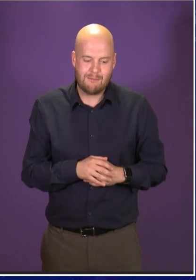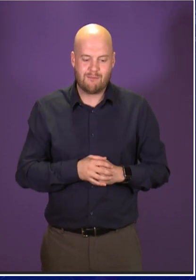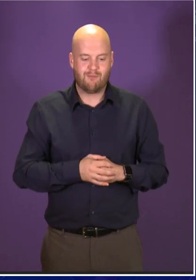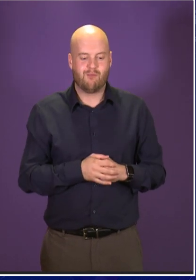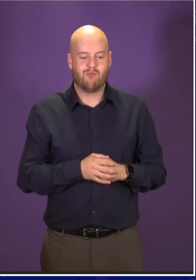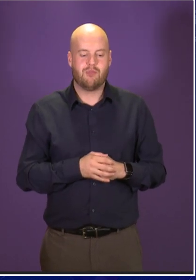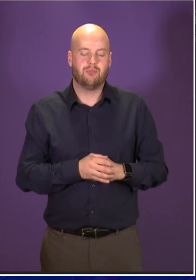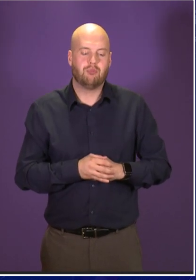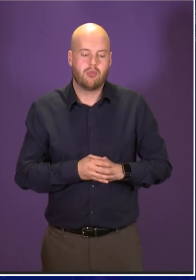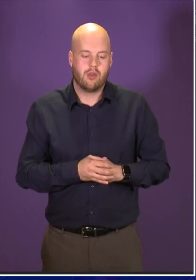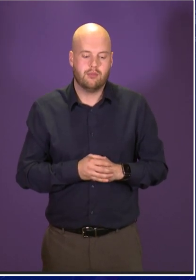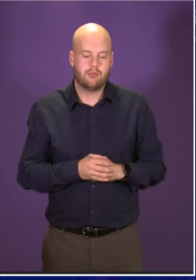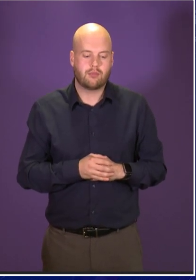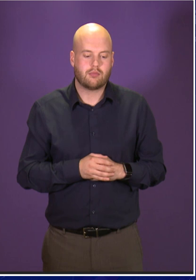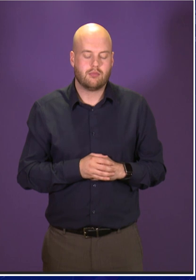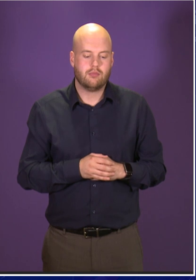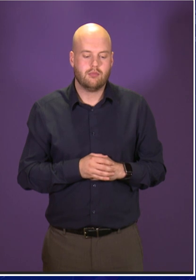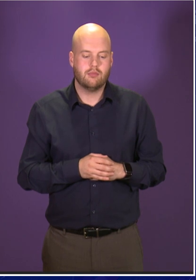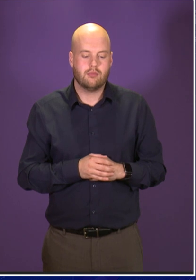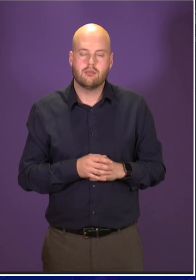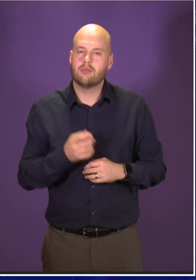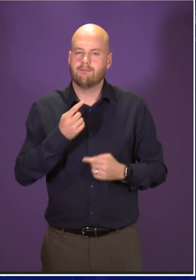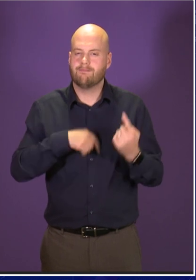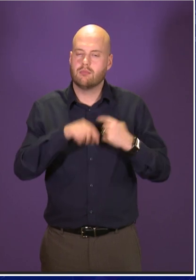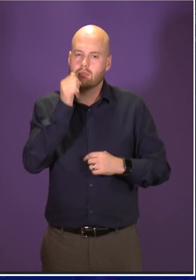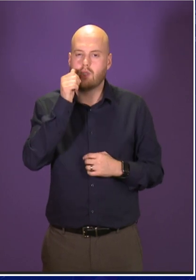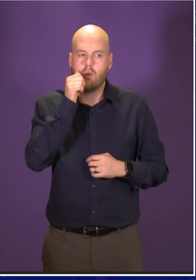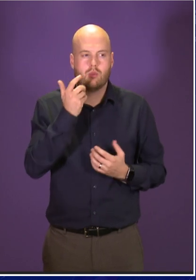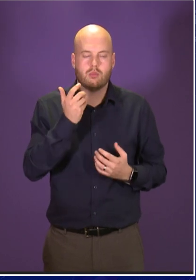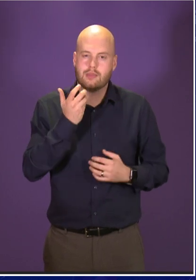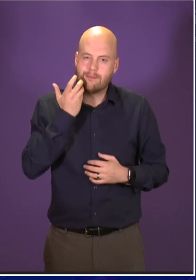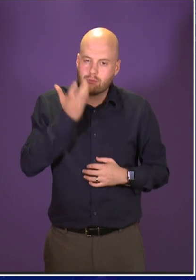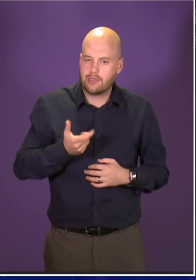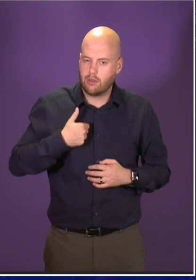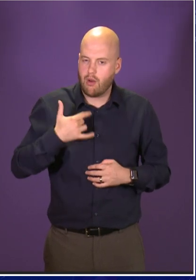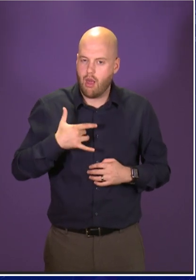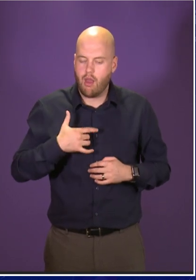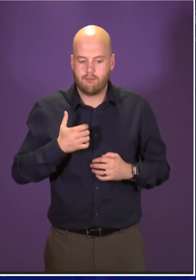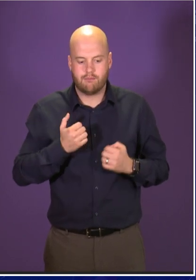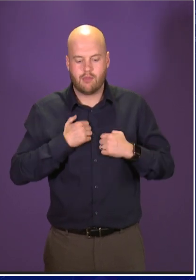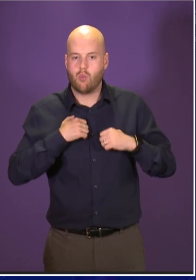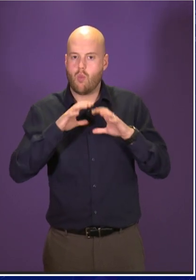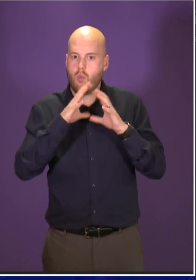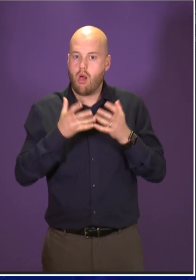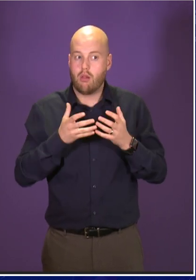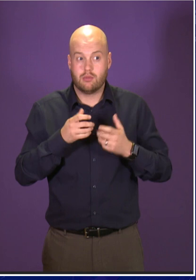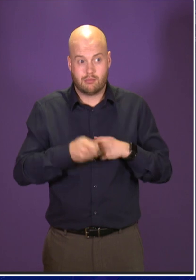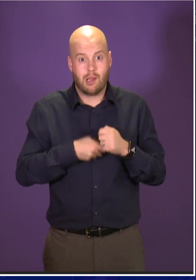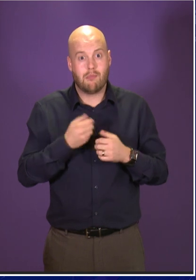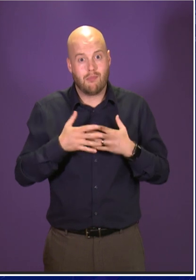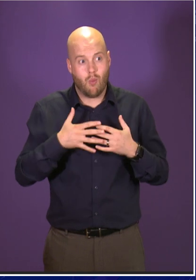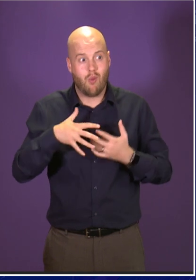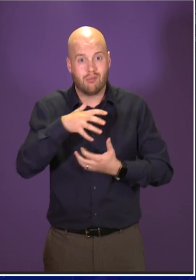As we well know and attest in our daily lives, our world is becoming increasingly complex, confused, and